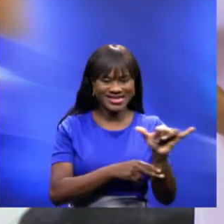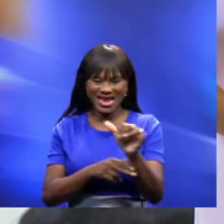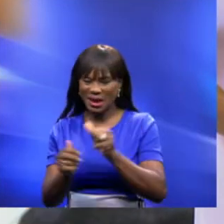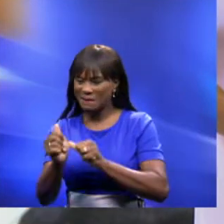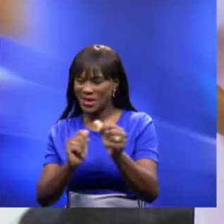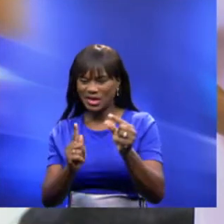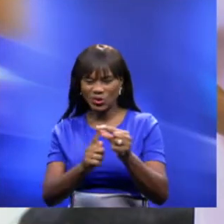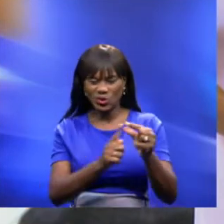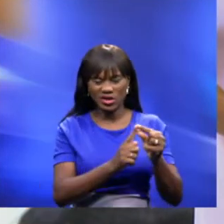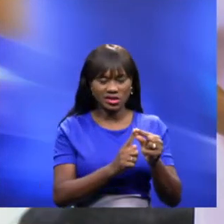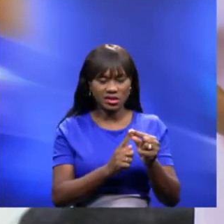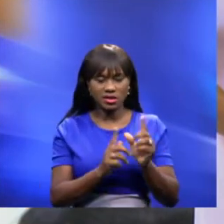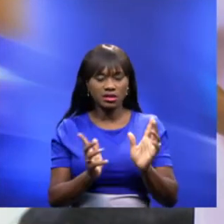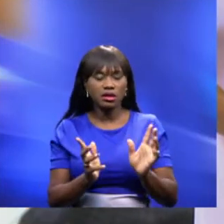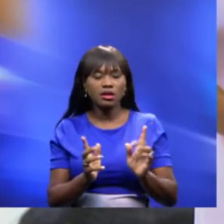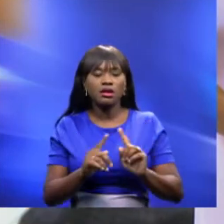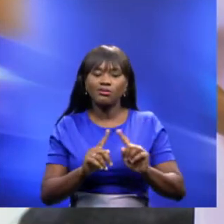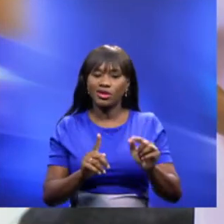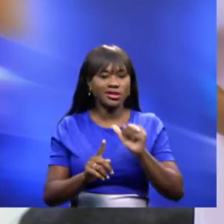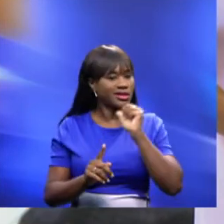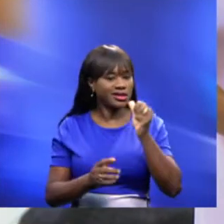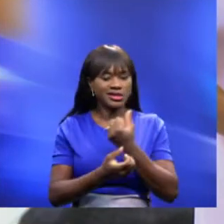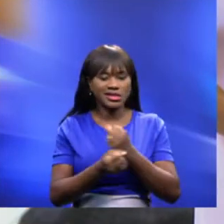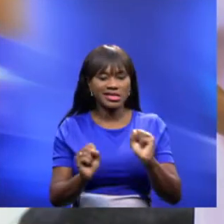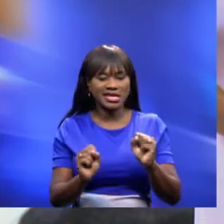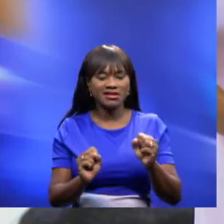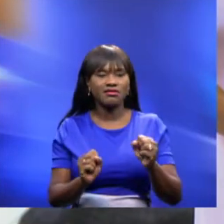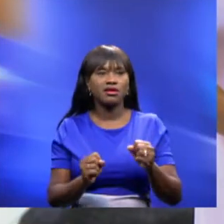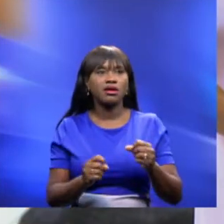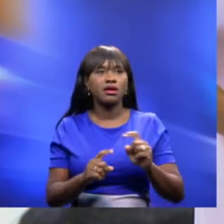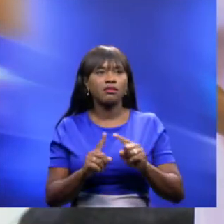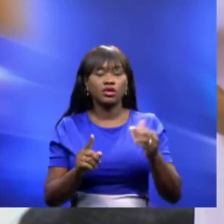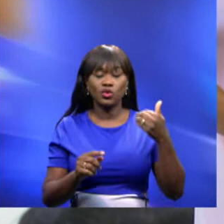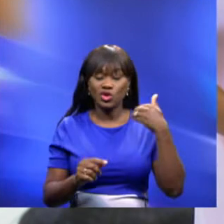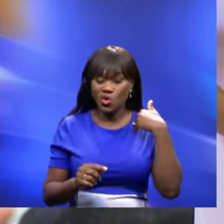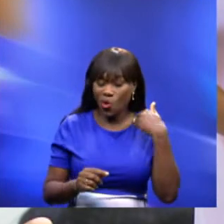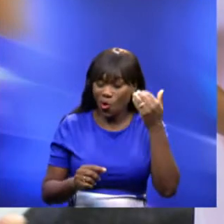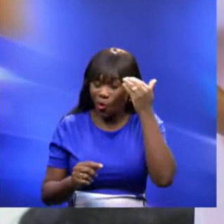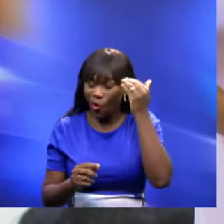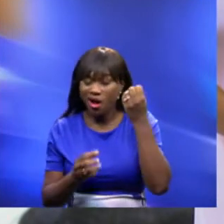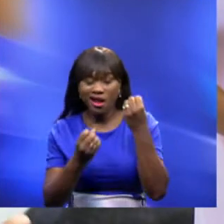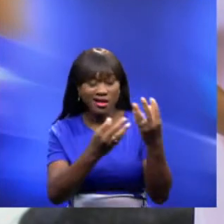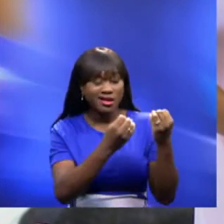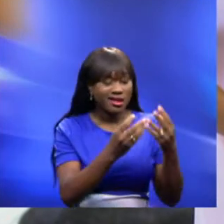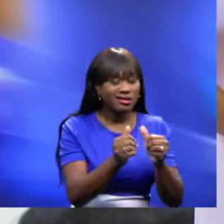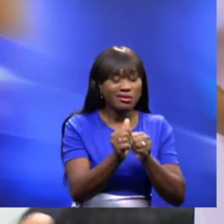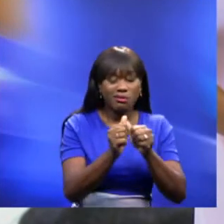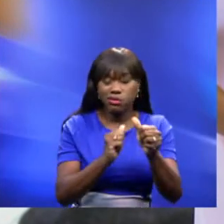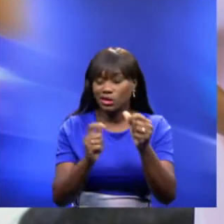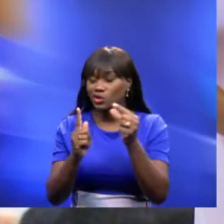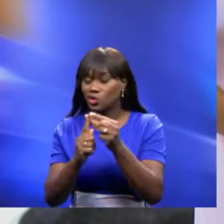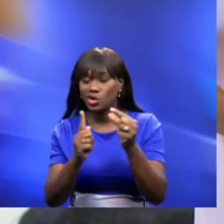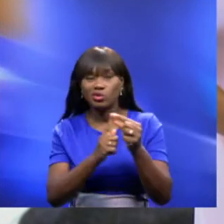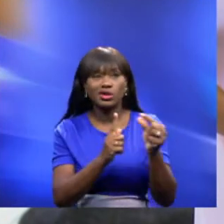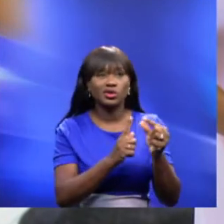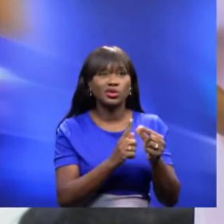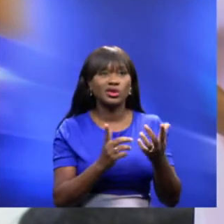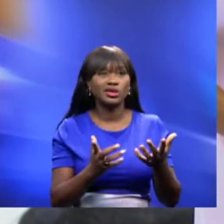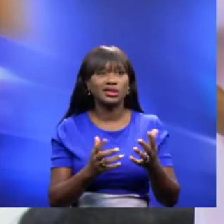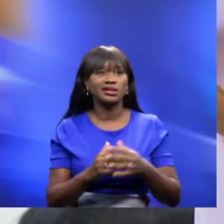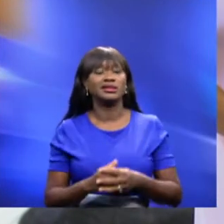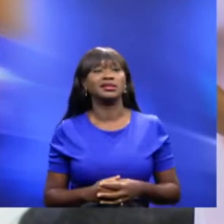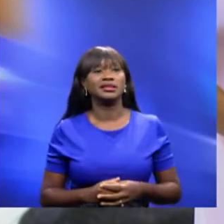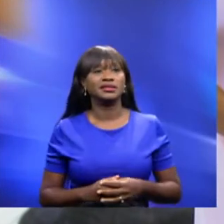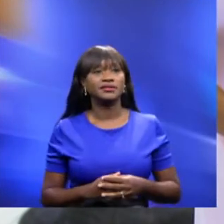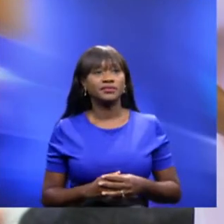day, and I agree with you, there's a lot. There's a lot of passwords you have to remember for all the different things. And if you're like me, maybe something like close to 30 or 40